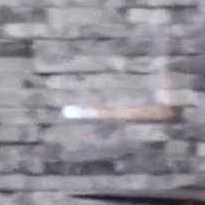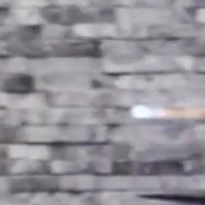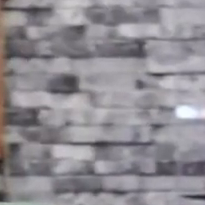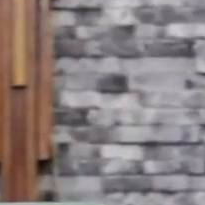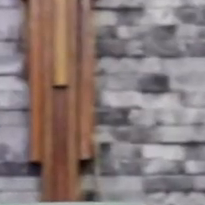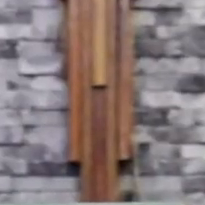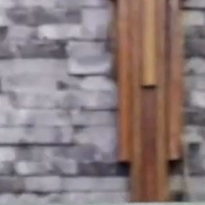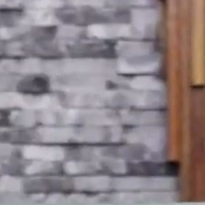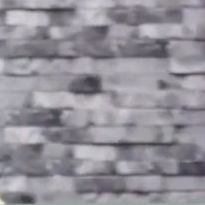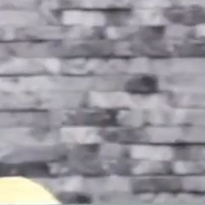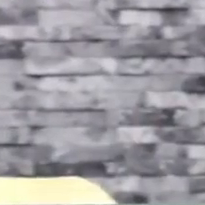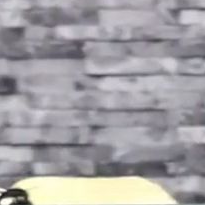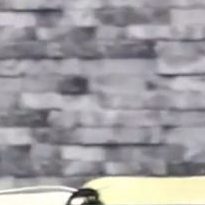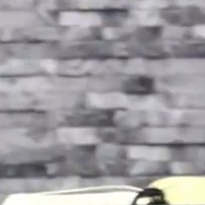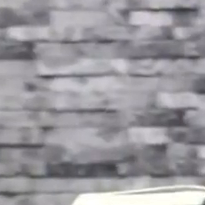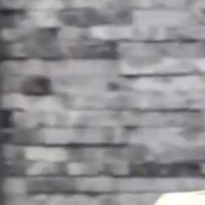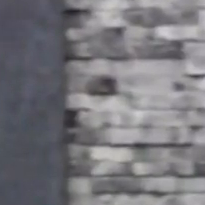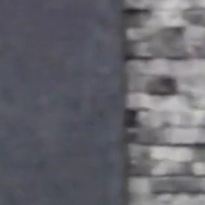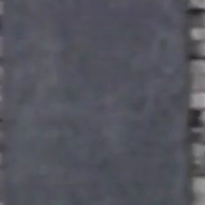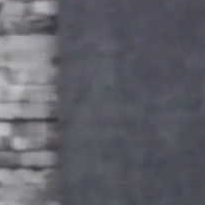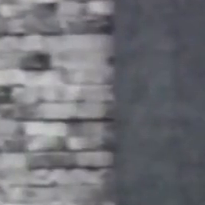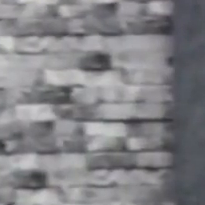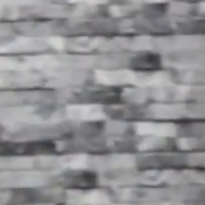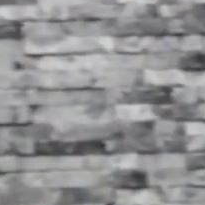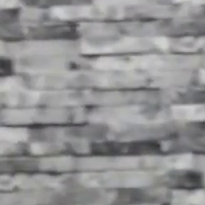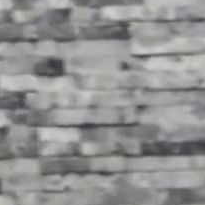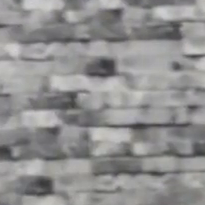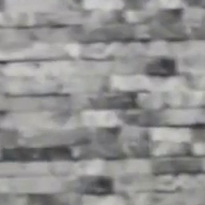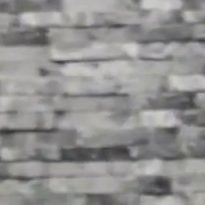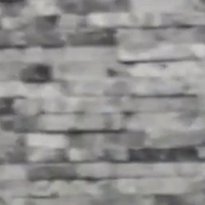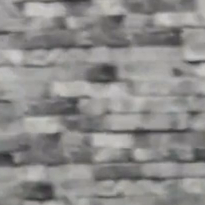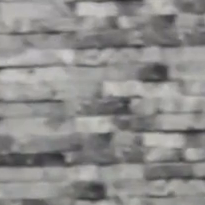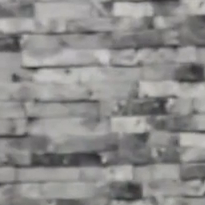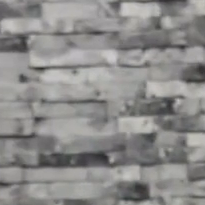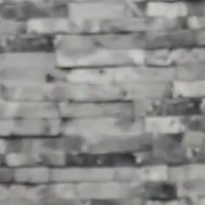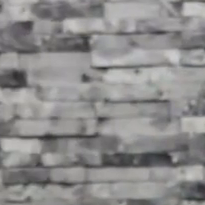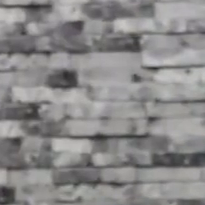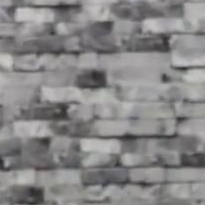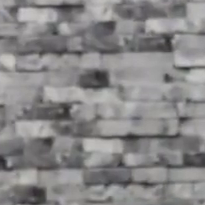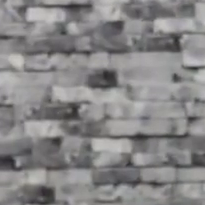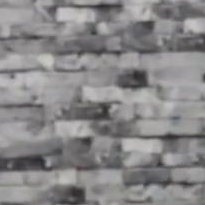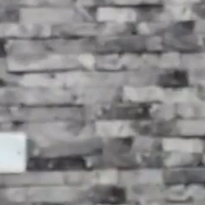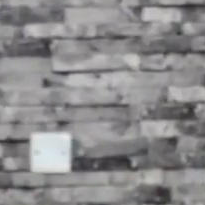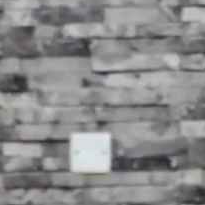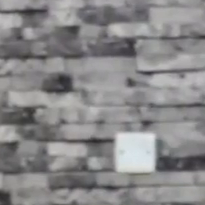kwanza. I think I've got a different message out, but I think it's just as impactful.